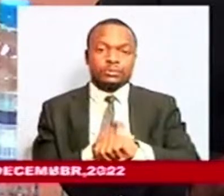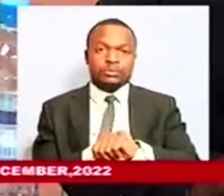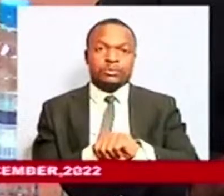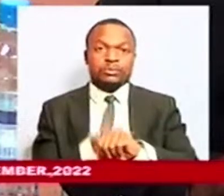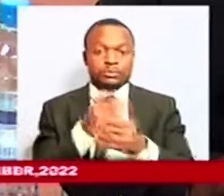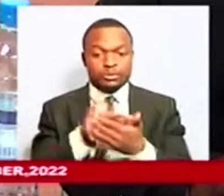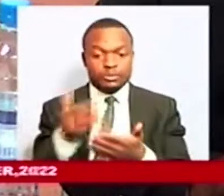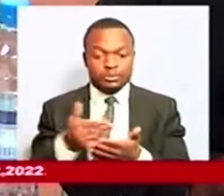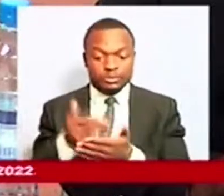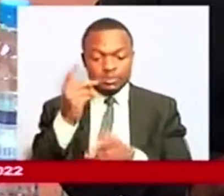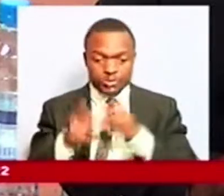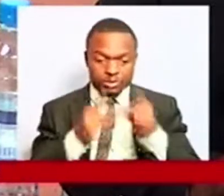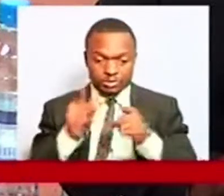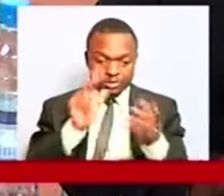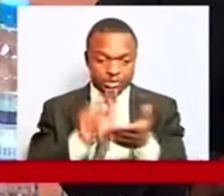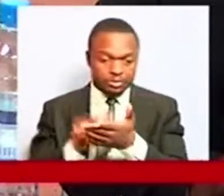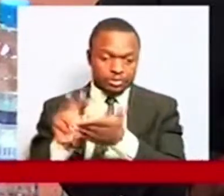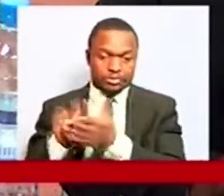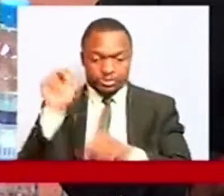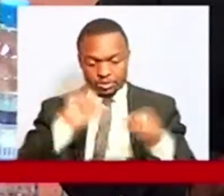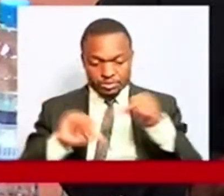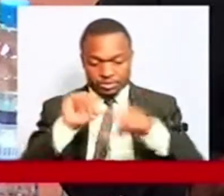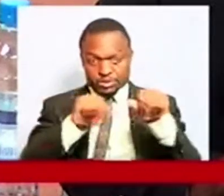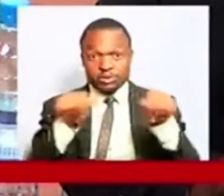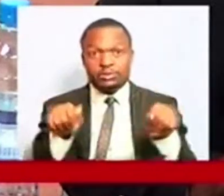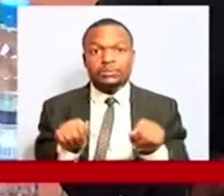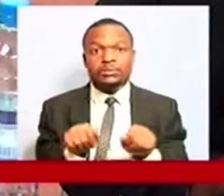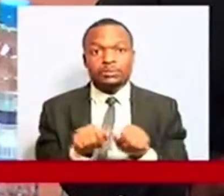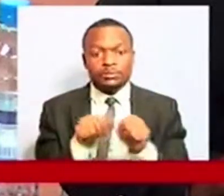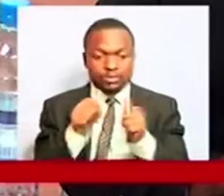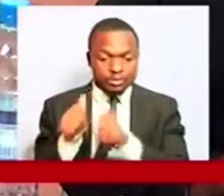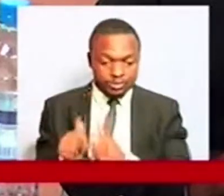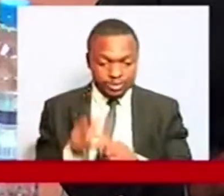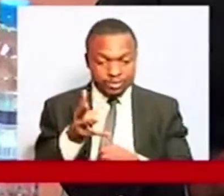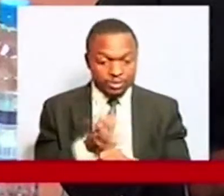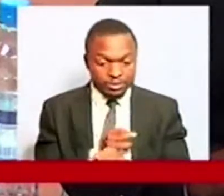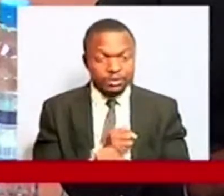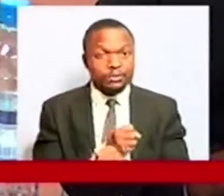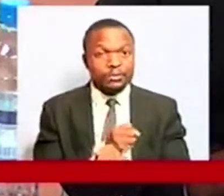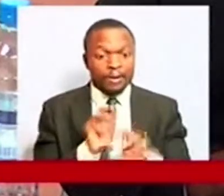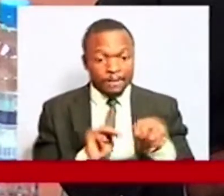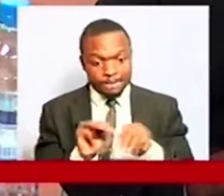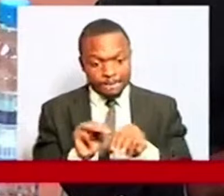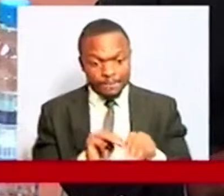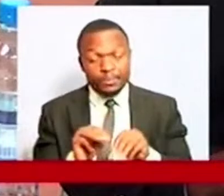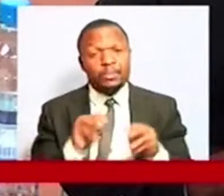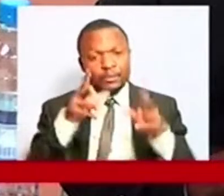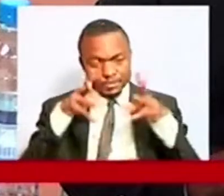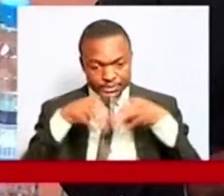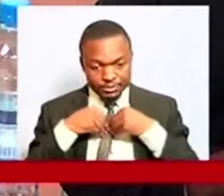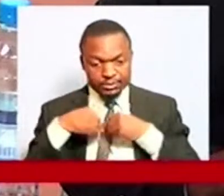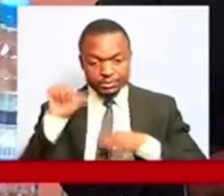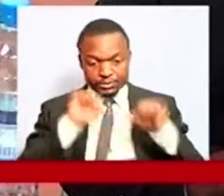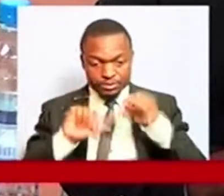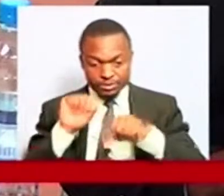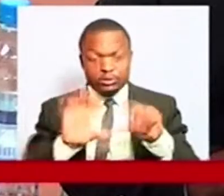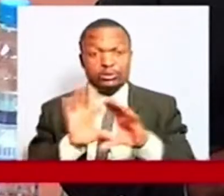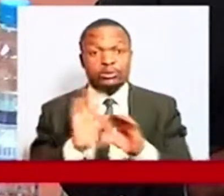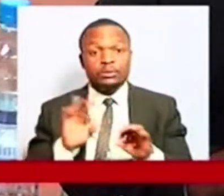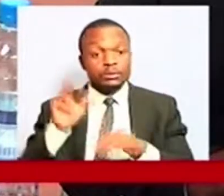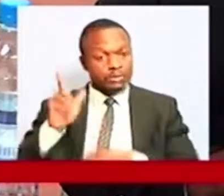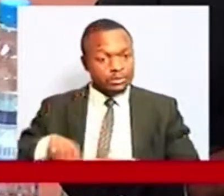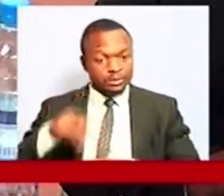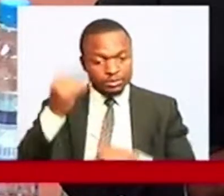procurement process and approval by Auditor General. Action taken. Management acknowledges audit findings. The delay